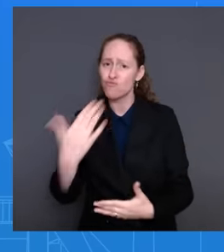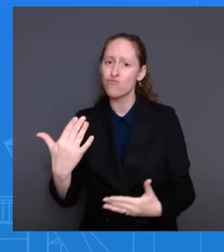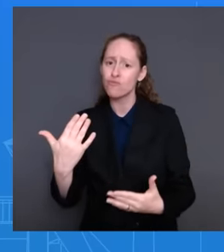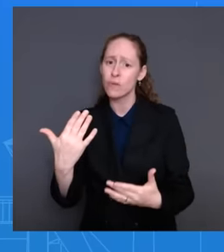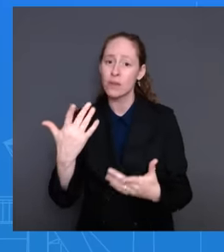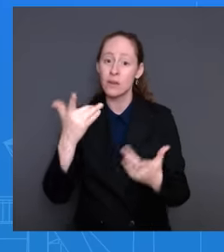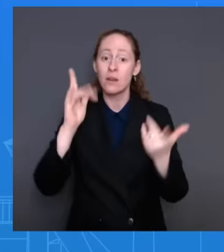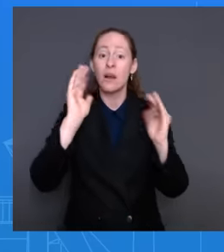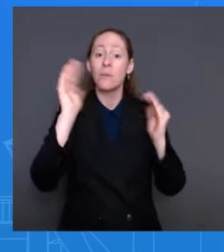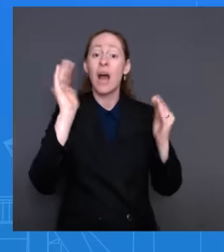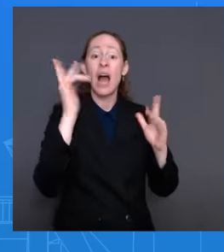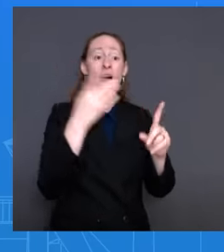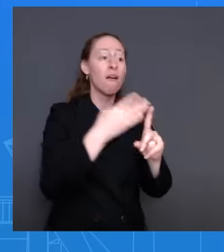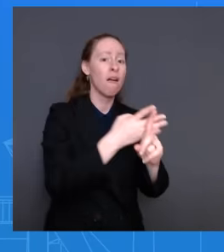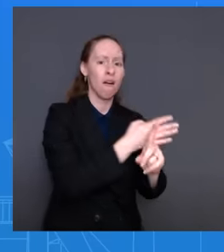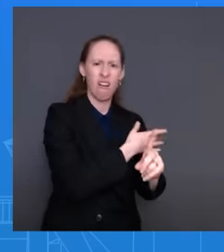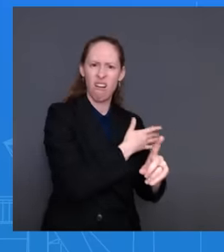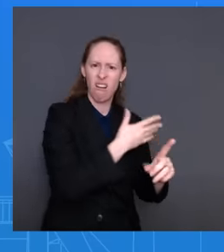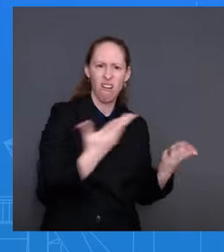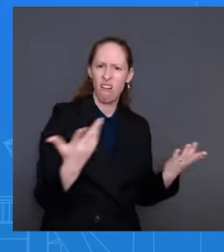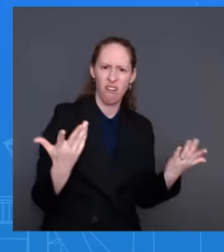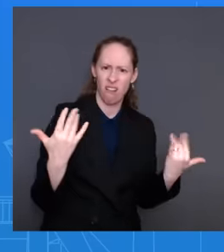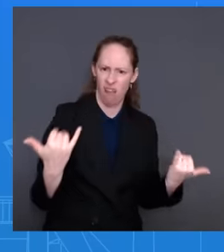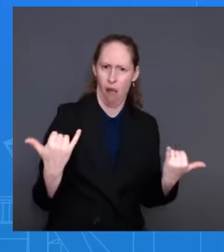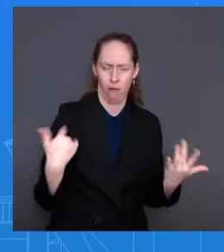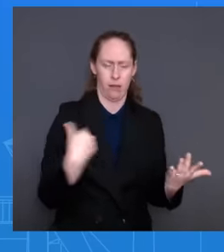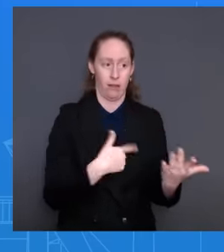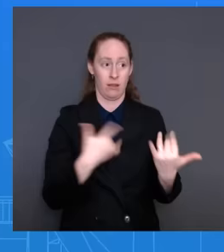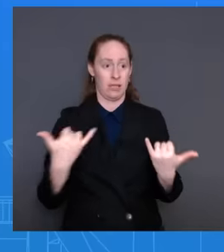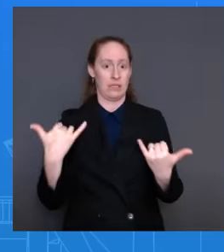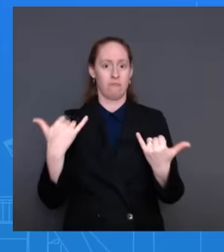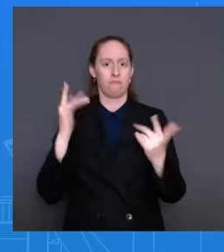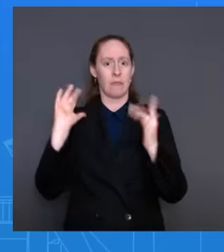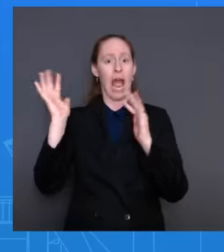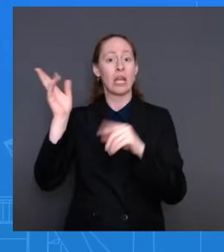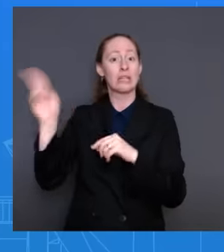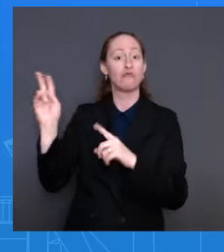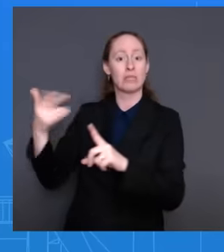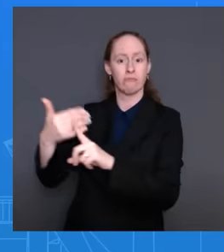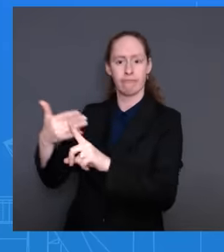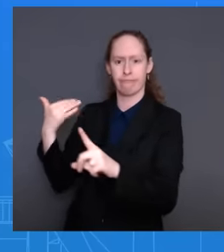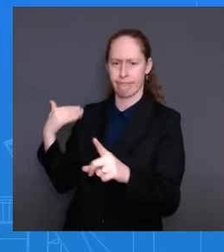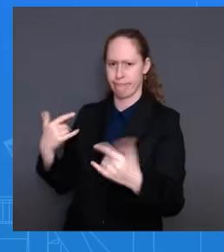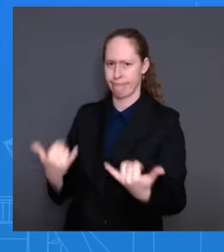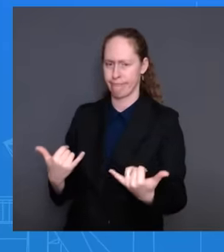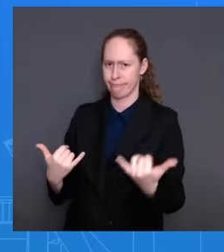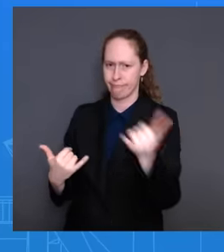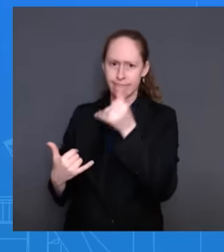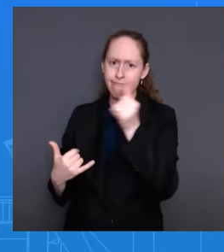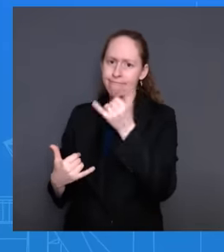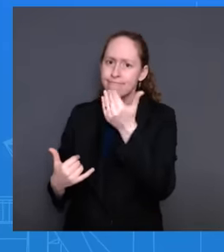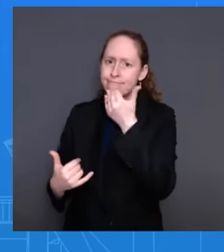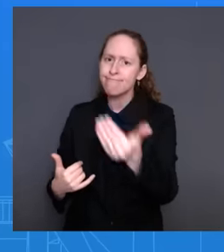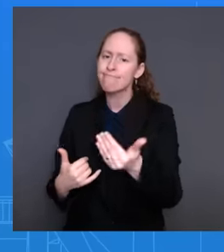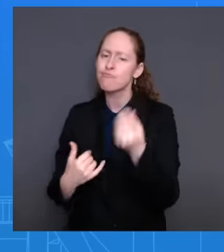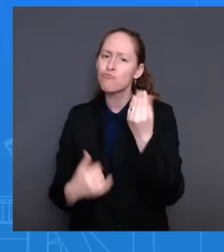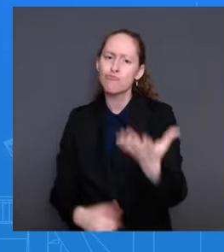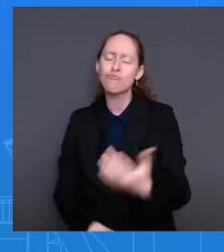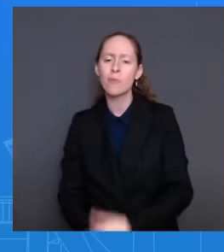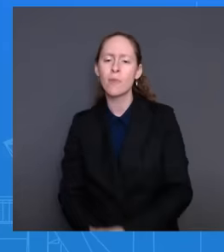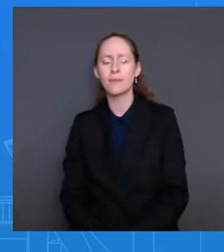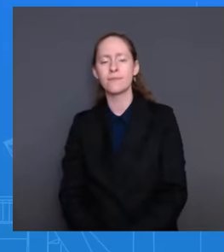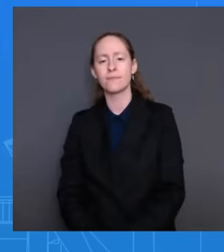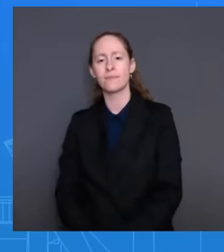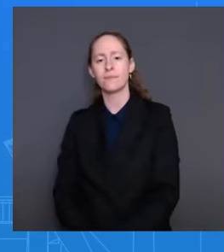And we're also seeing that in terms of the strength of household balance sheets as well. Savings is up,